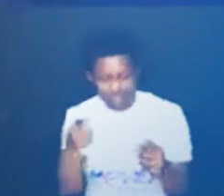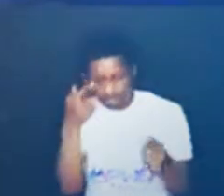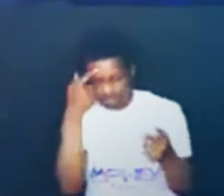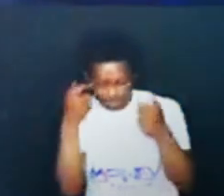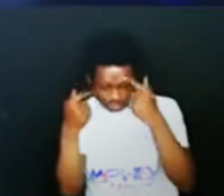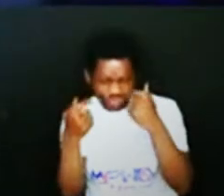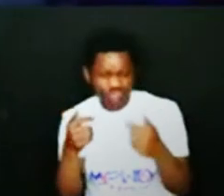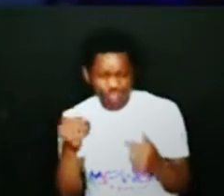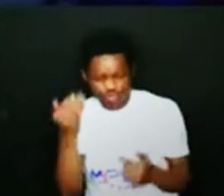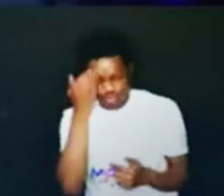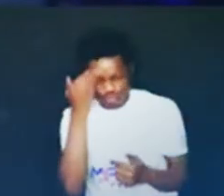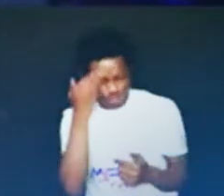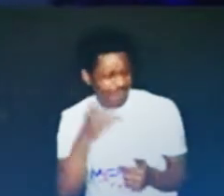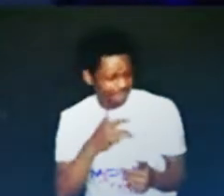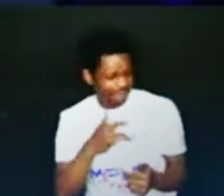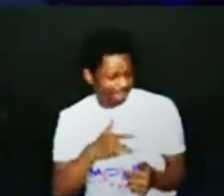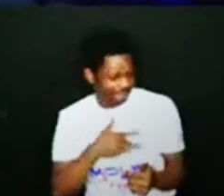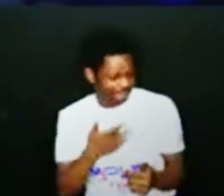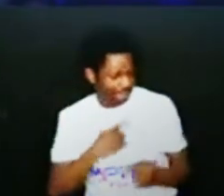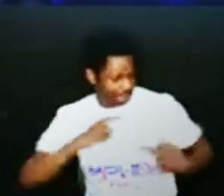More